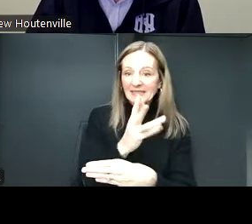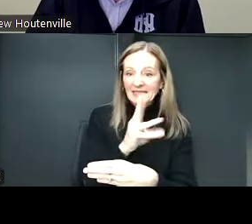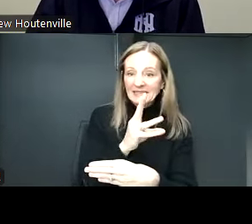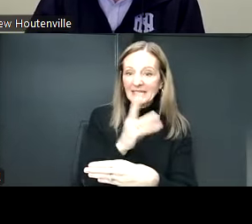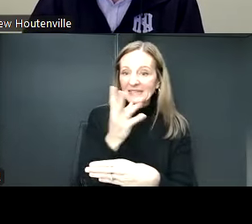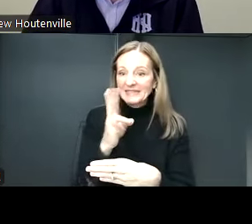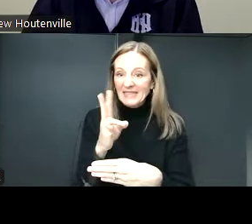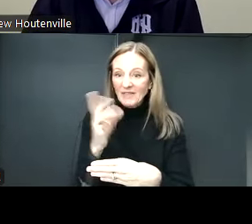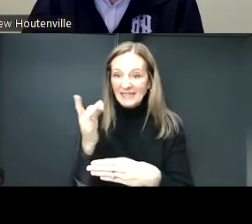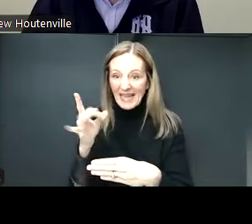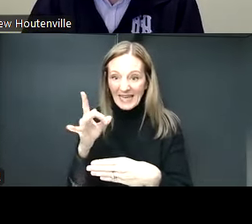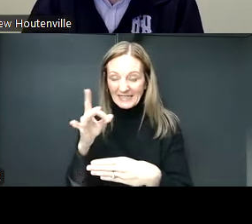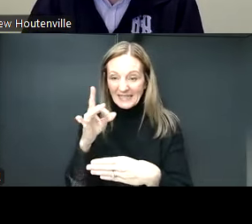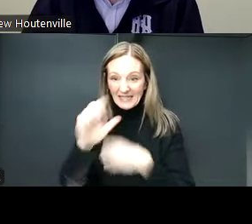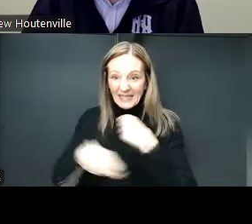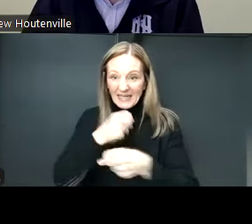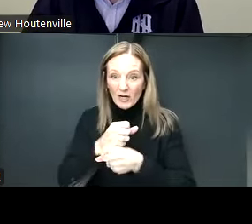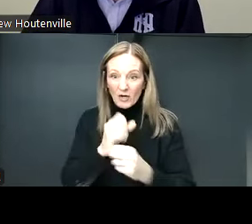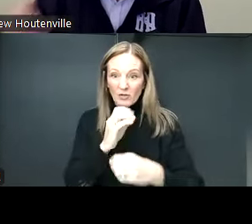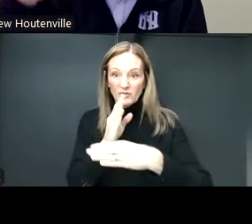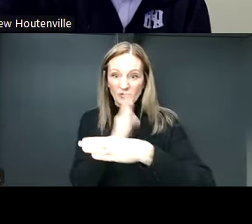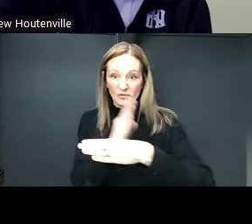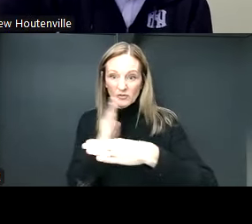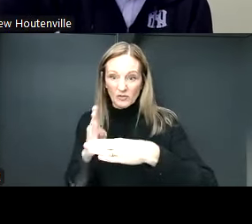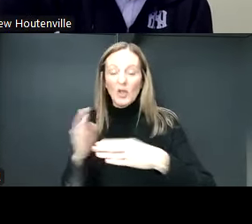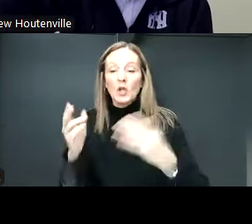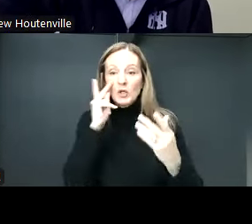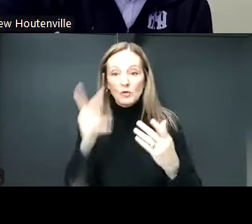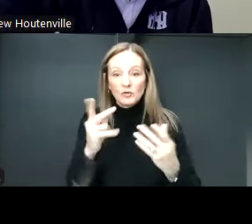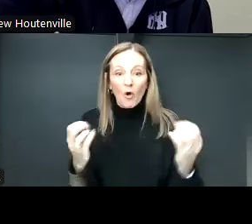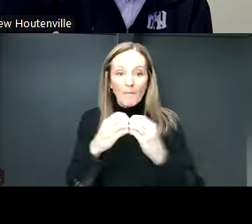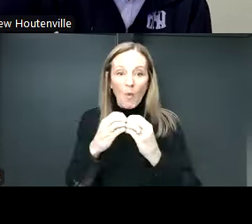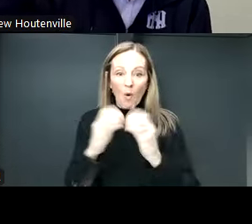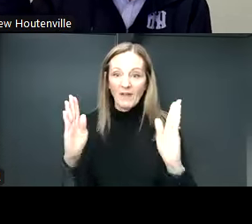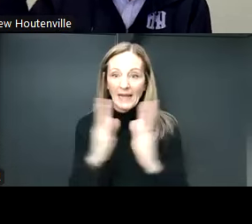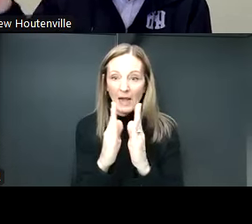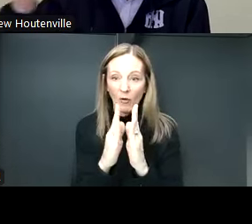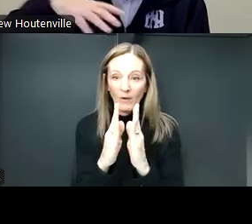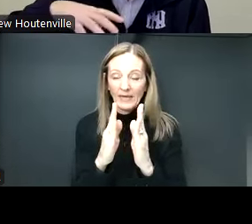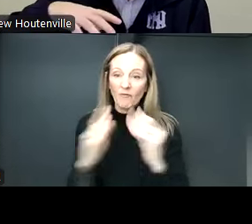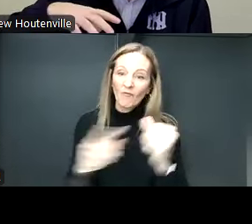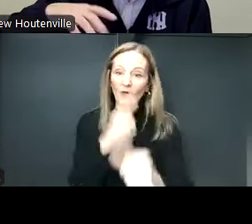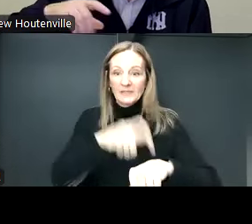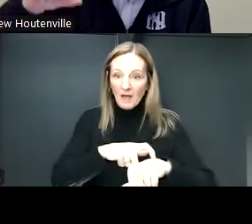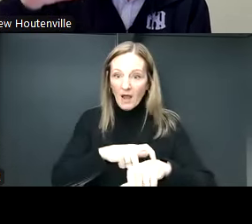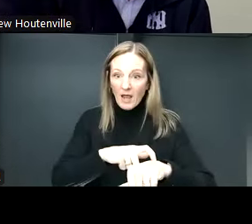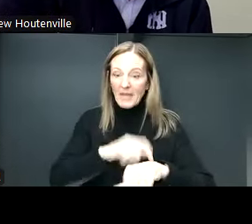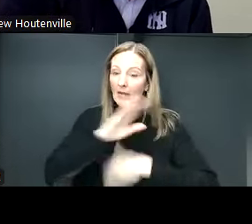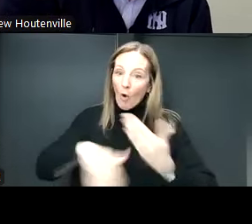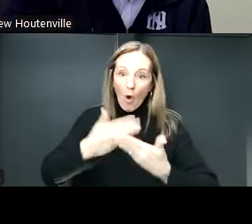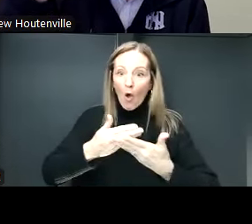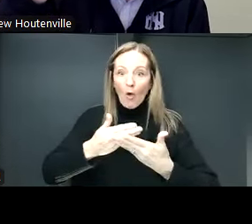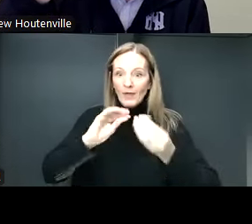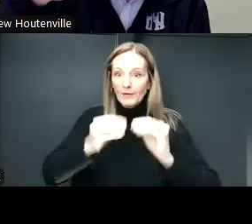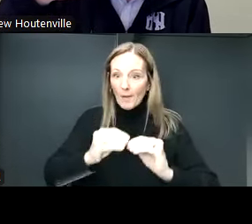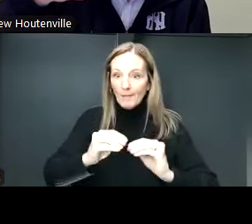17, and 18, you actually saw a narrowing for the first time in all the data I've ever seen. You